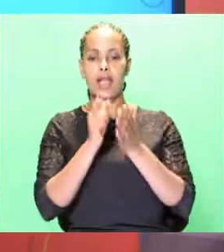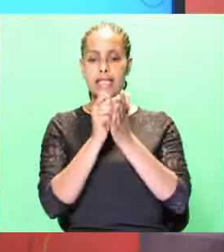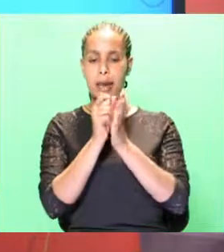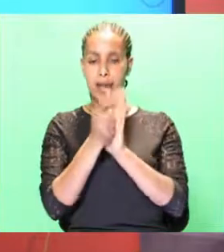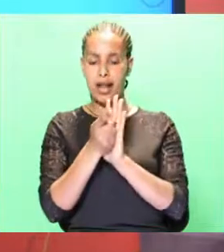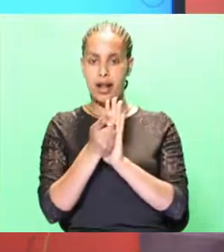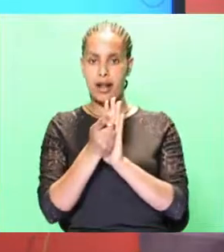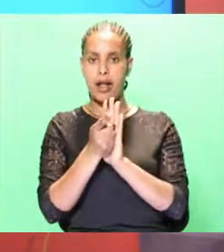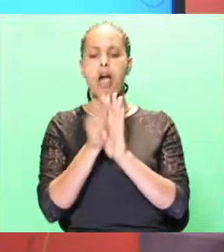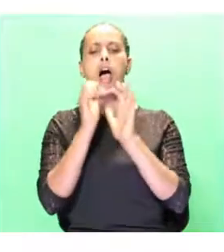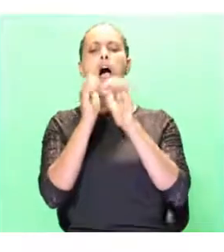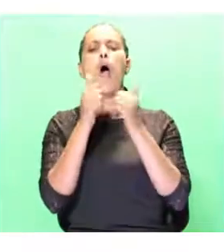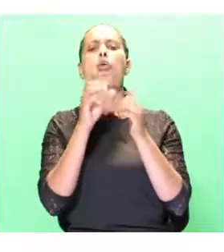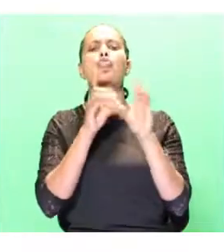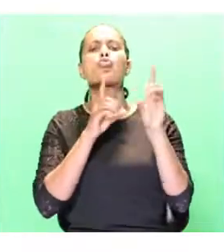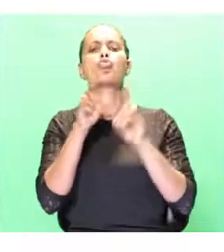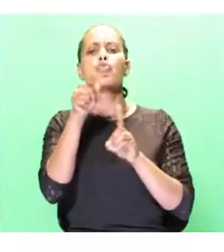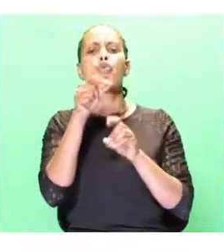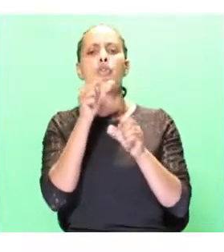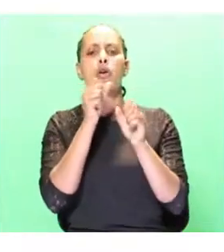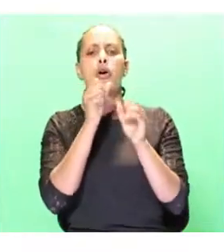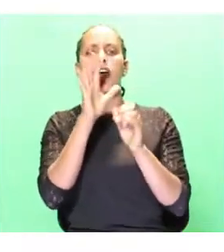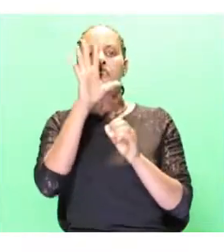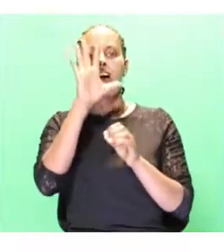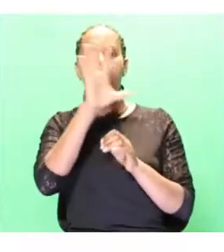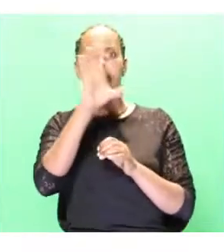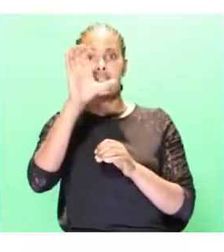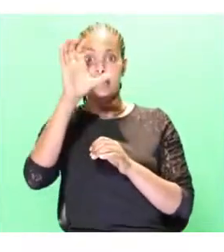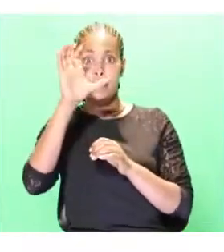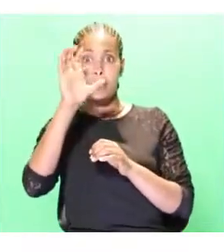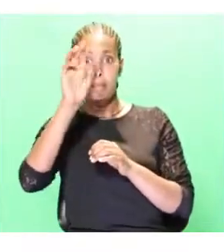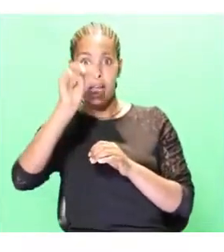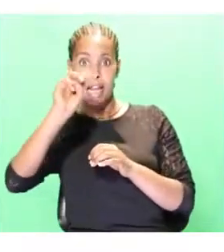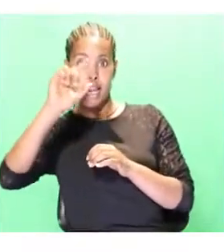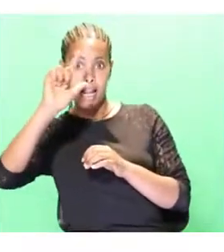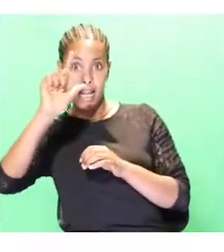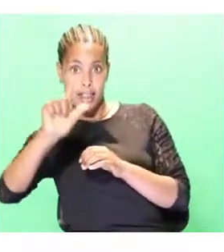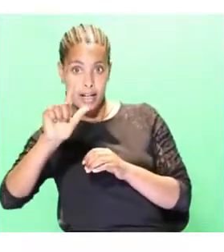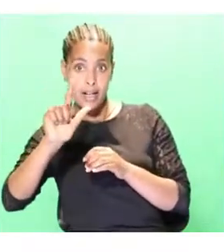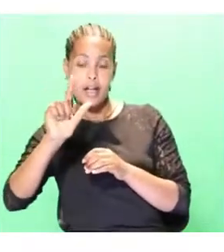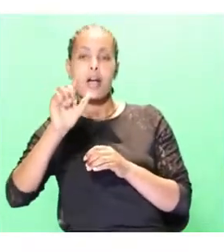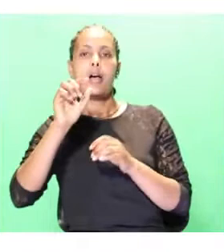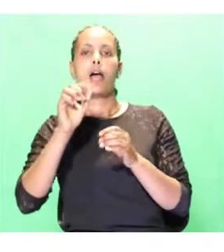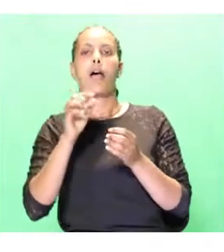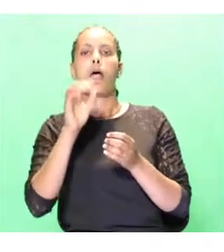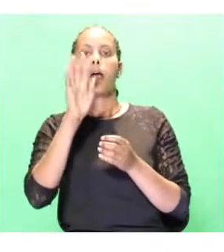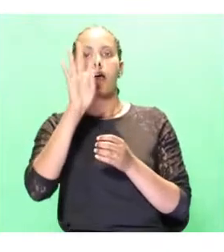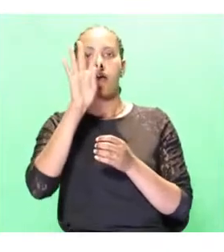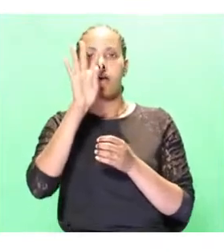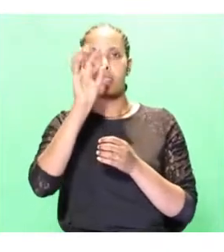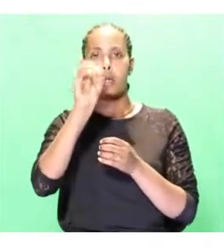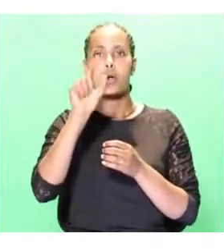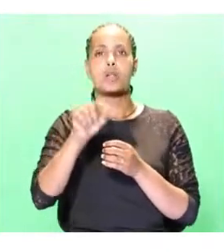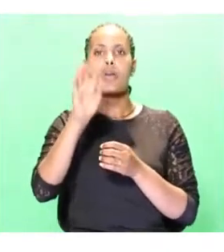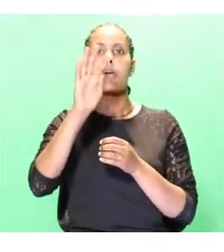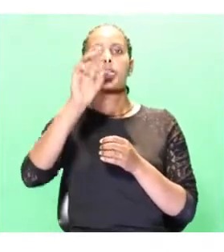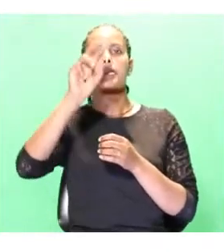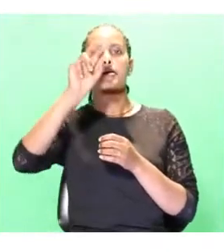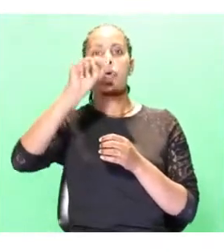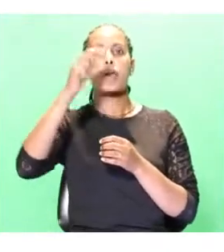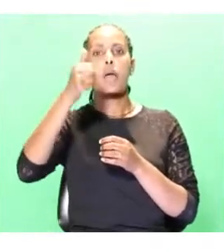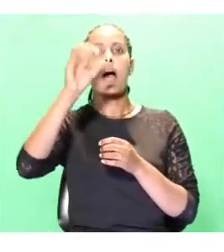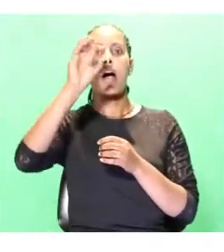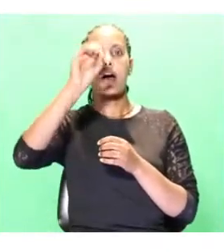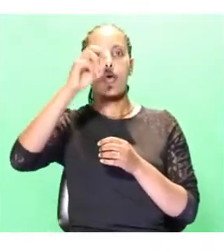Example, how do you prepare 500 milliliter of a 0.4 molar of sodium